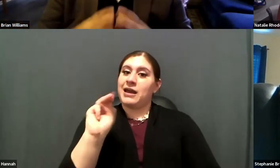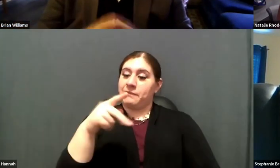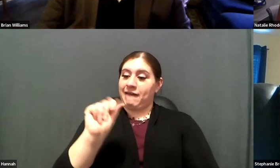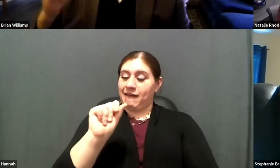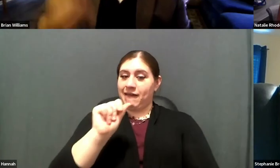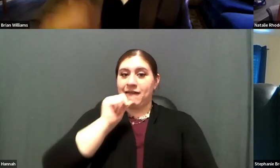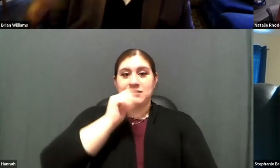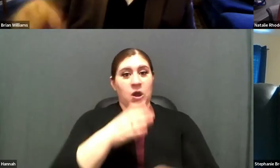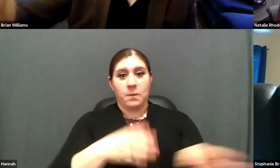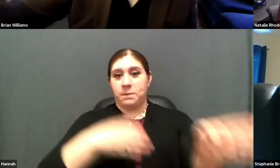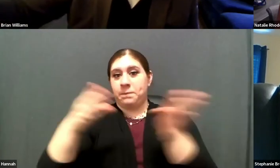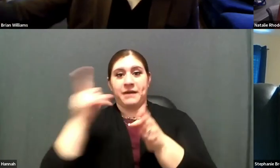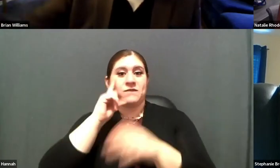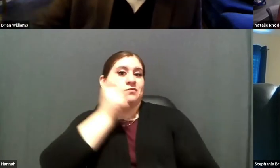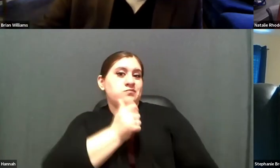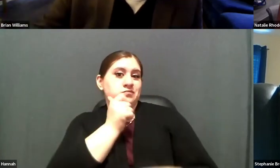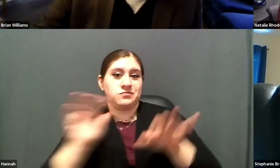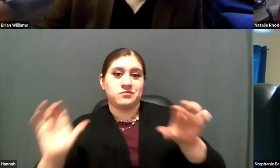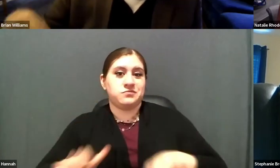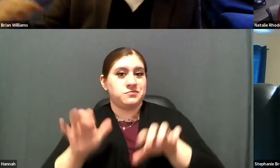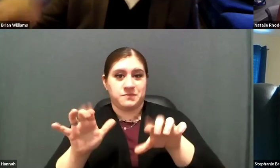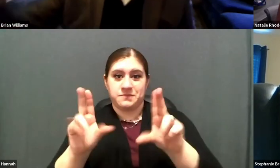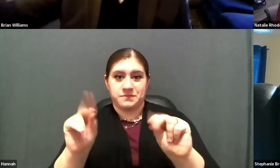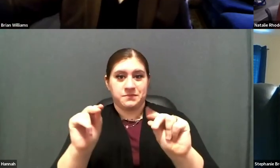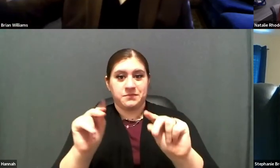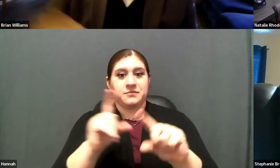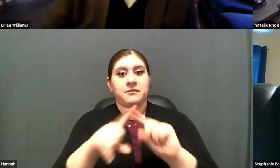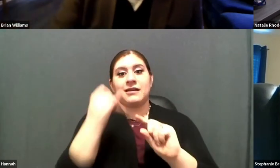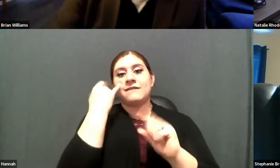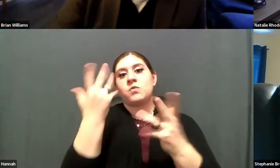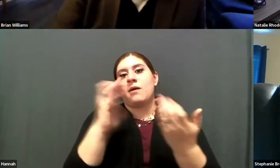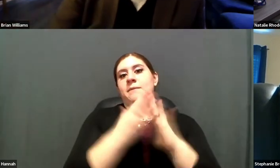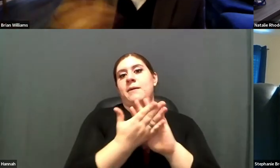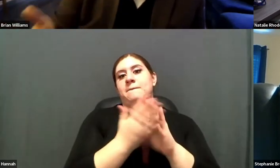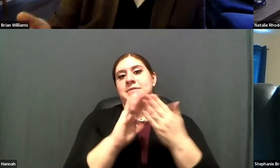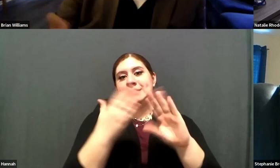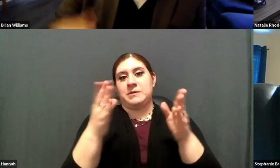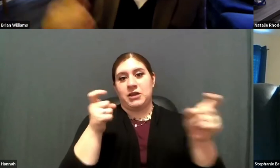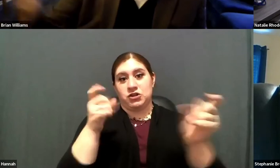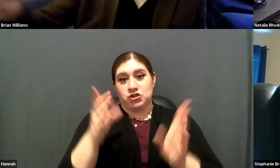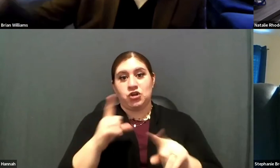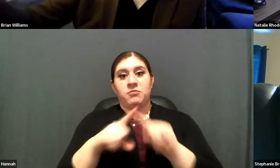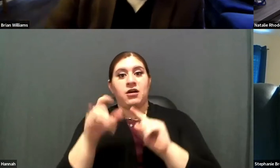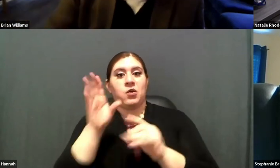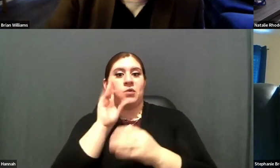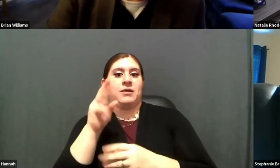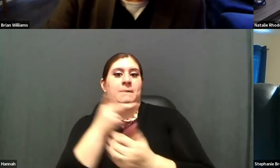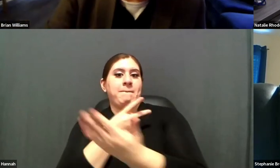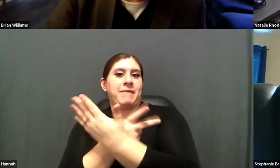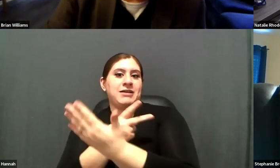doesn't prepare you to do your daily activities. Let's say if you want to be a city manager, otherwise it'd be a master of city